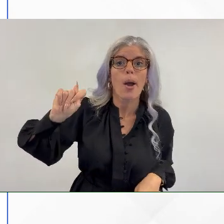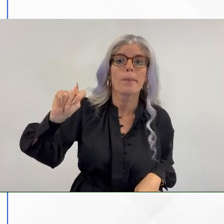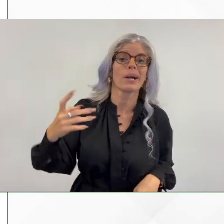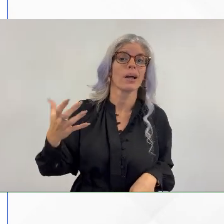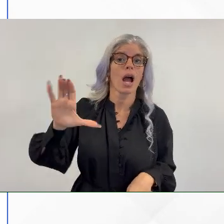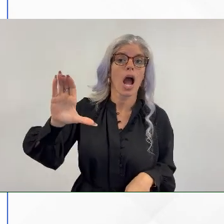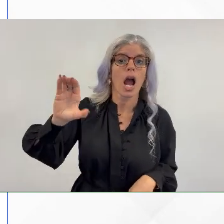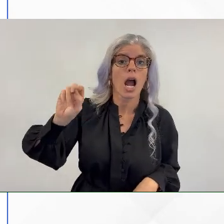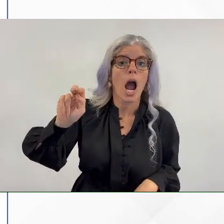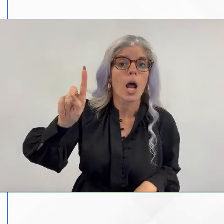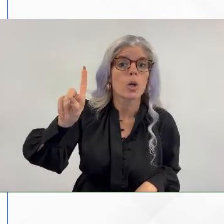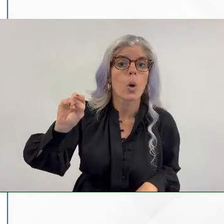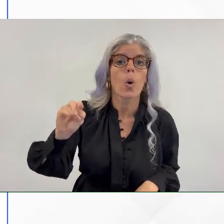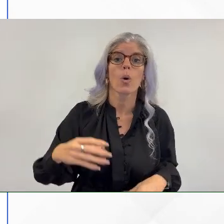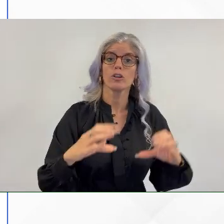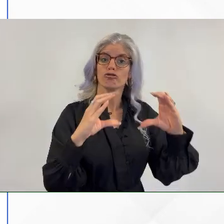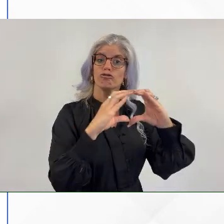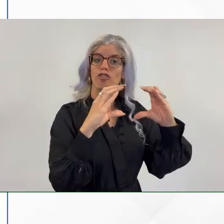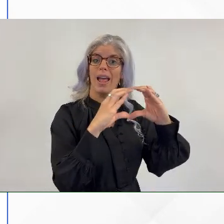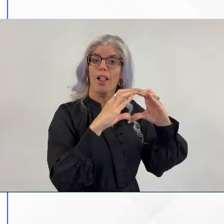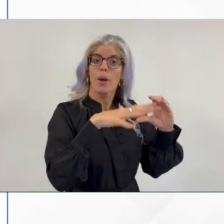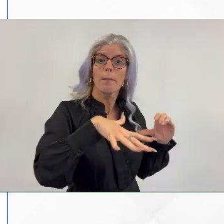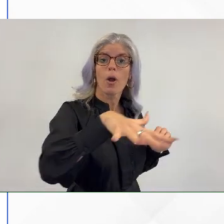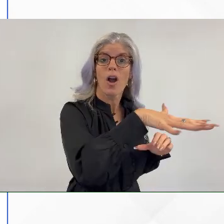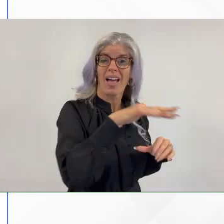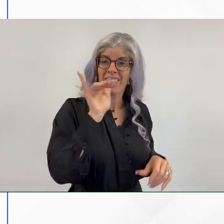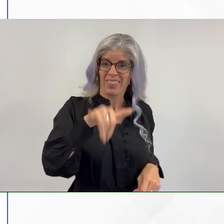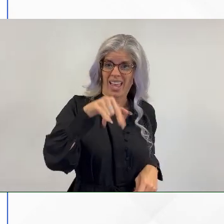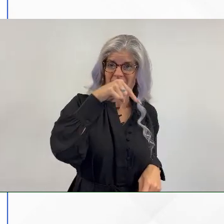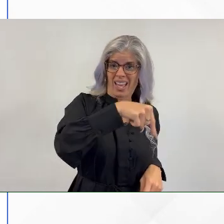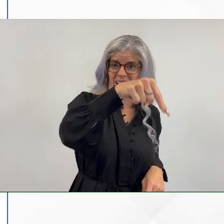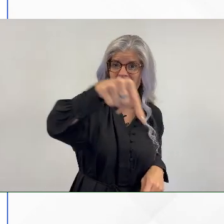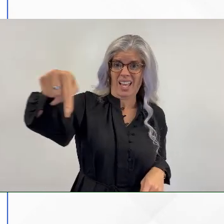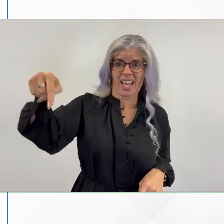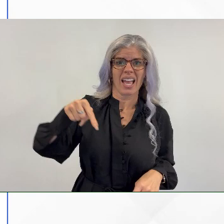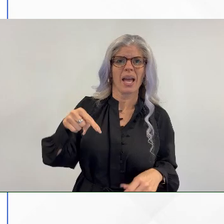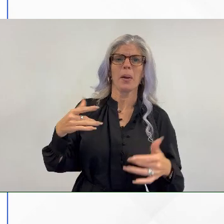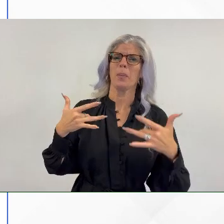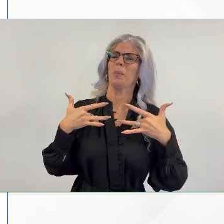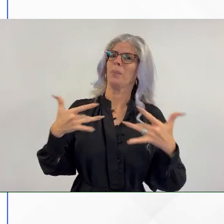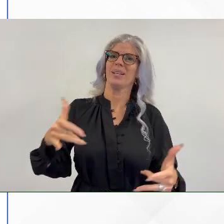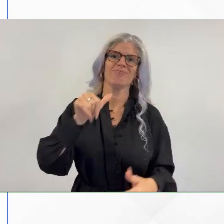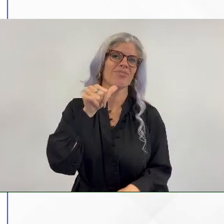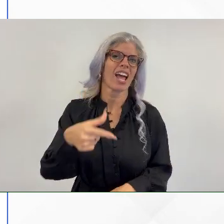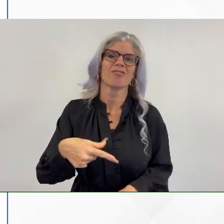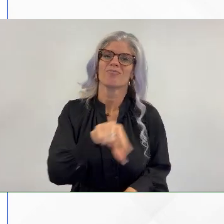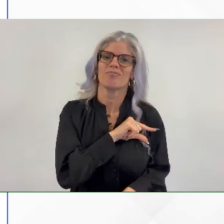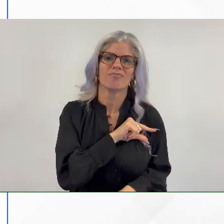must approve the work prior to the applicant removing the debris.